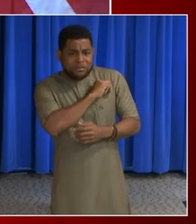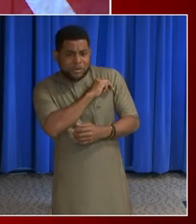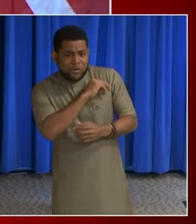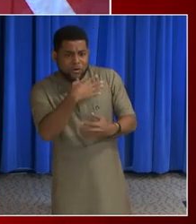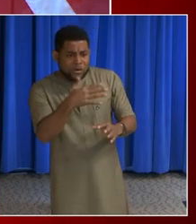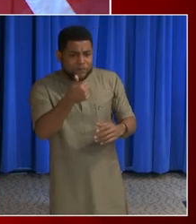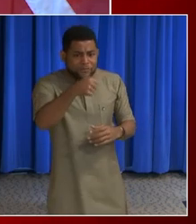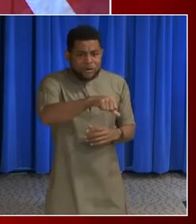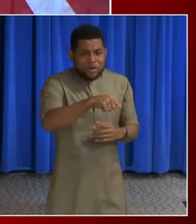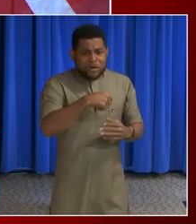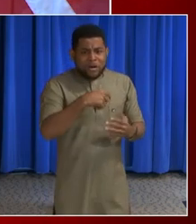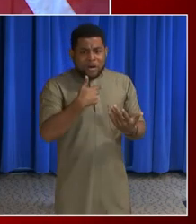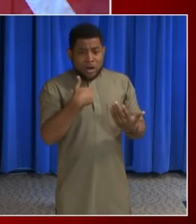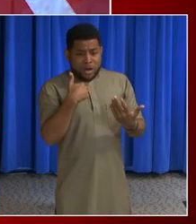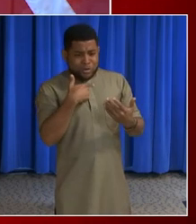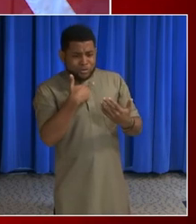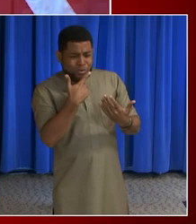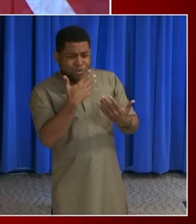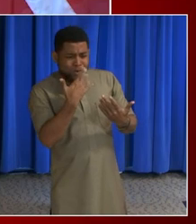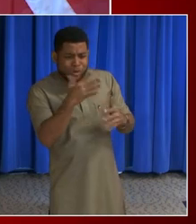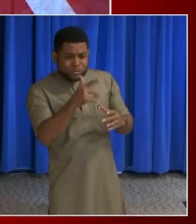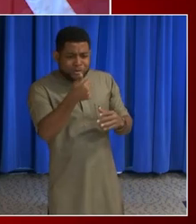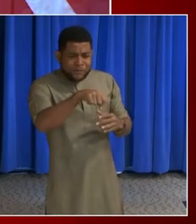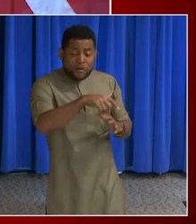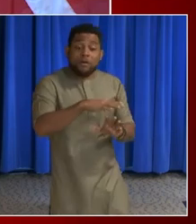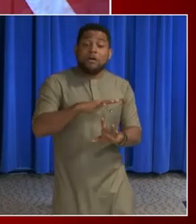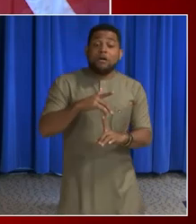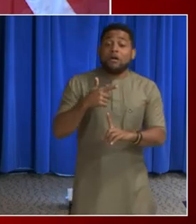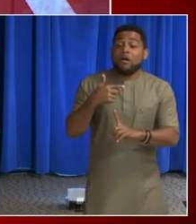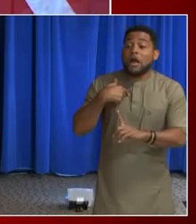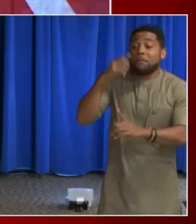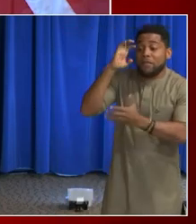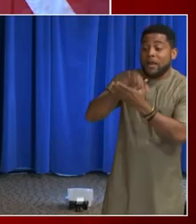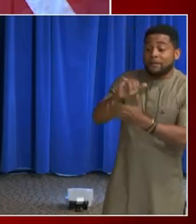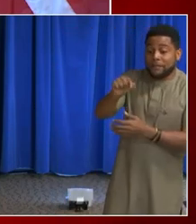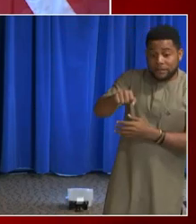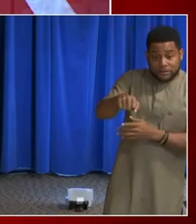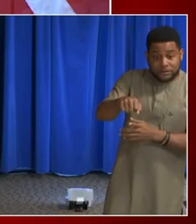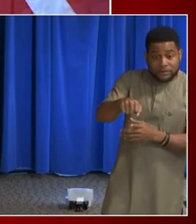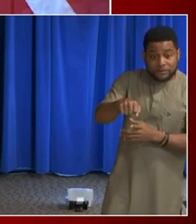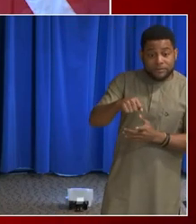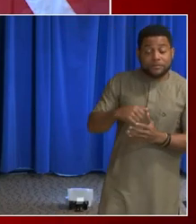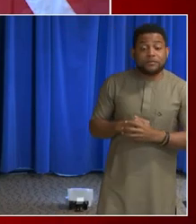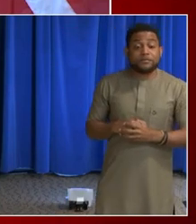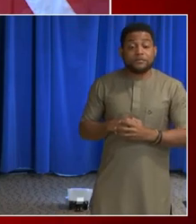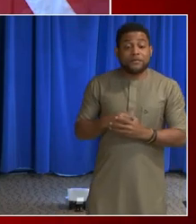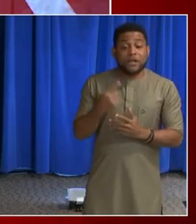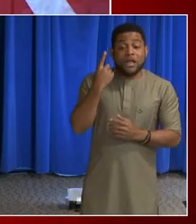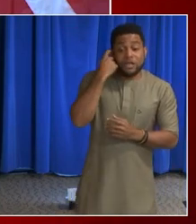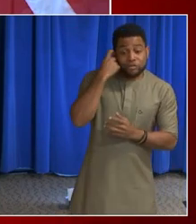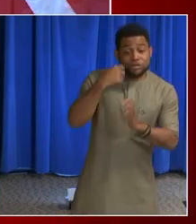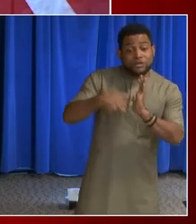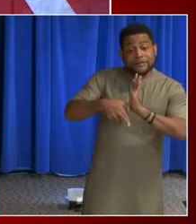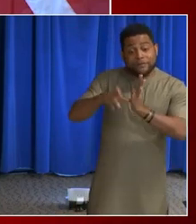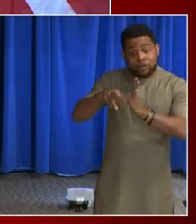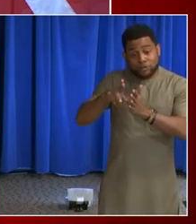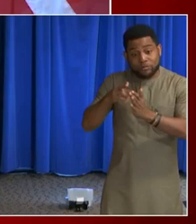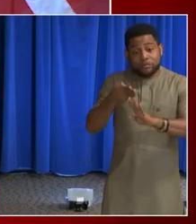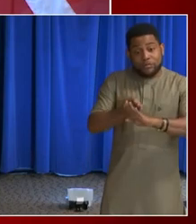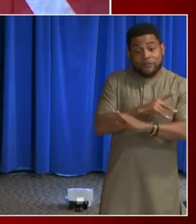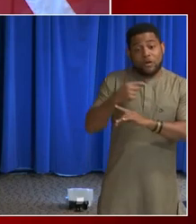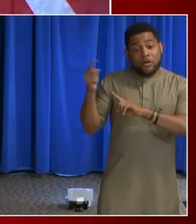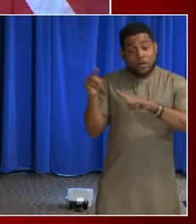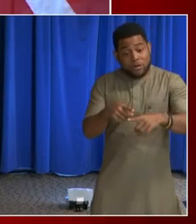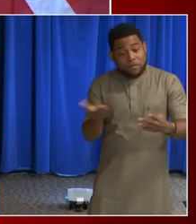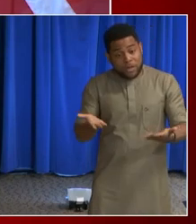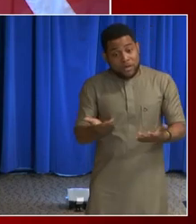denial? I believe that it is, Mark, and I just reviewed before coming here, and obviously I